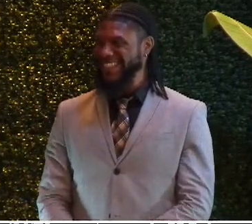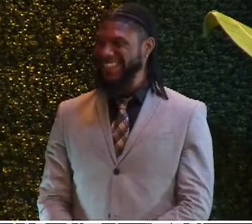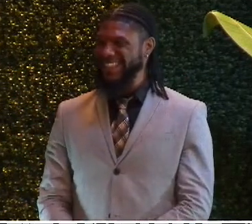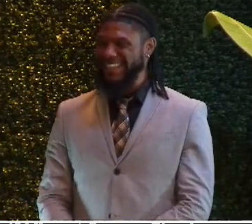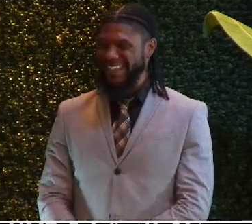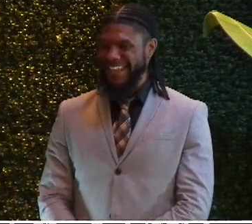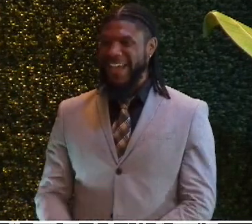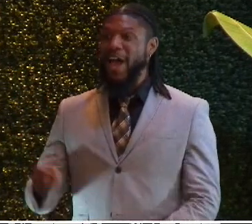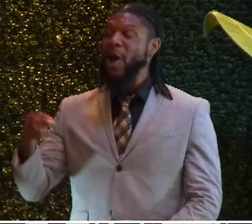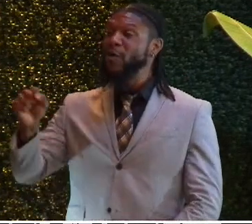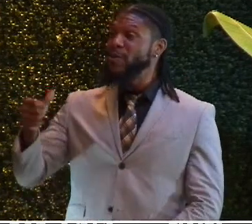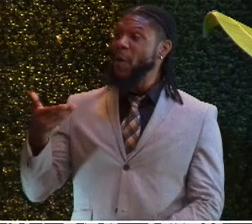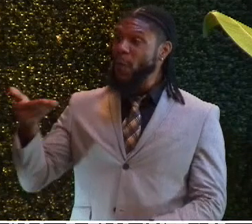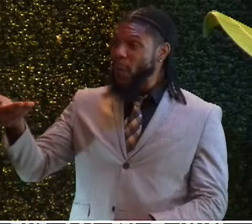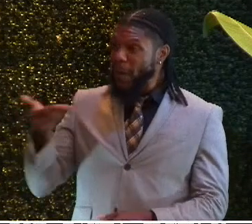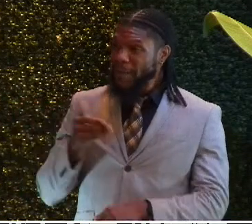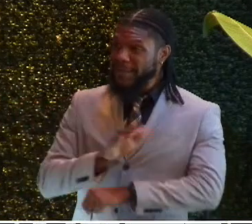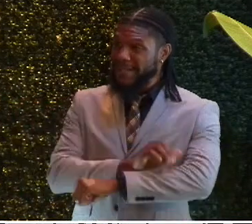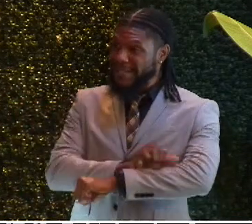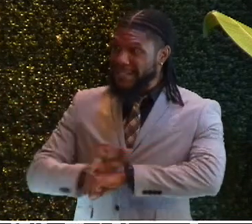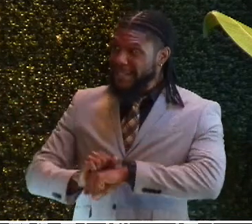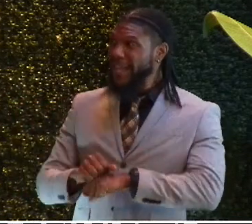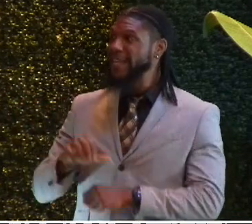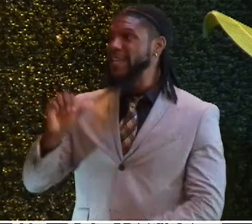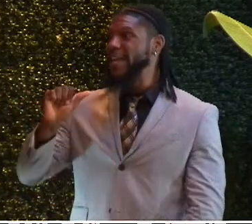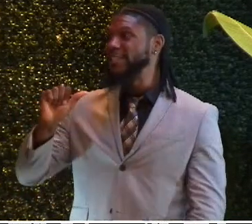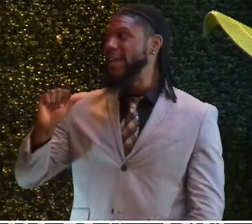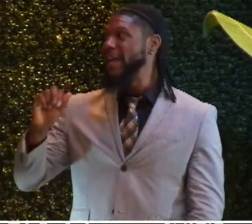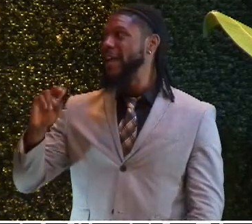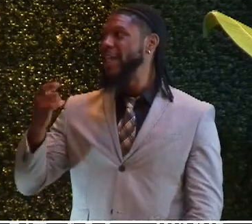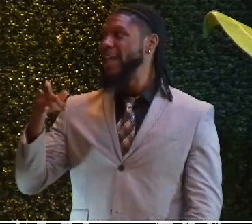Oh yeah, welcome to the stage, Angelica Ross.